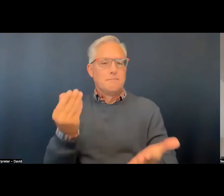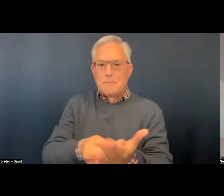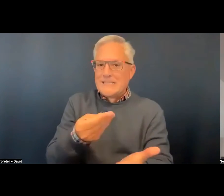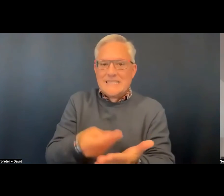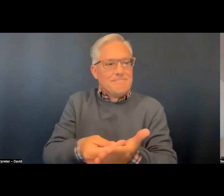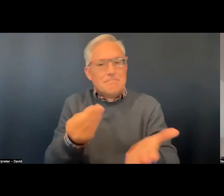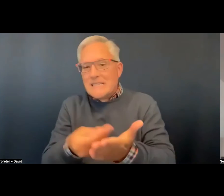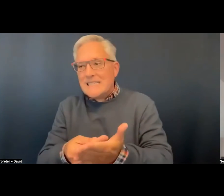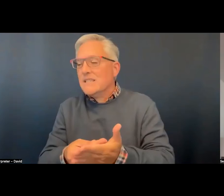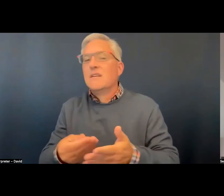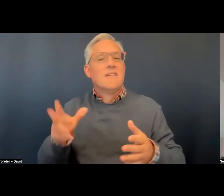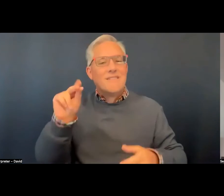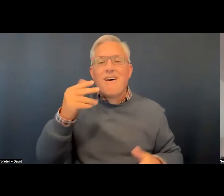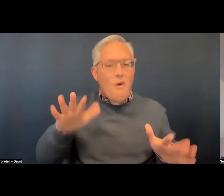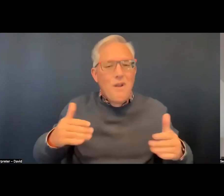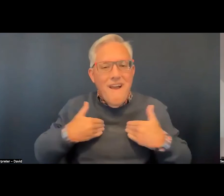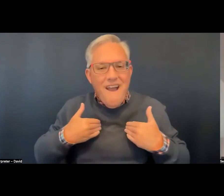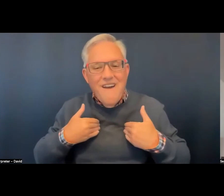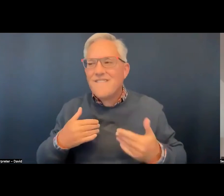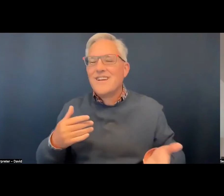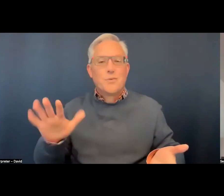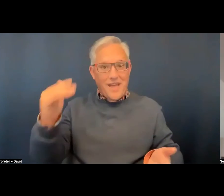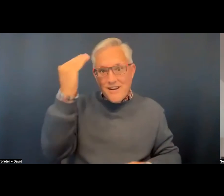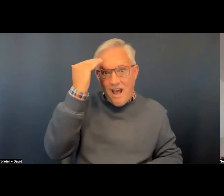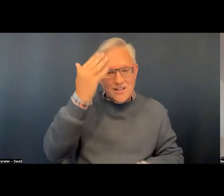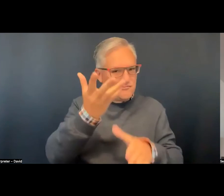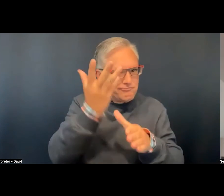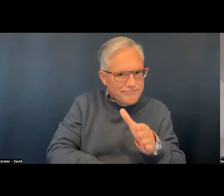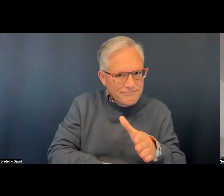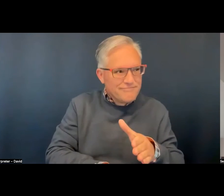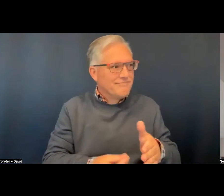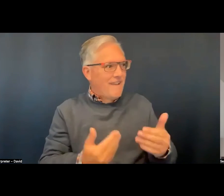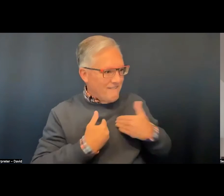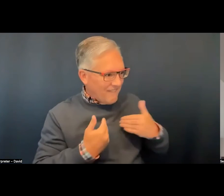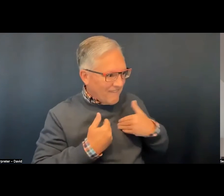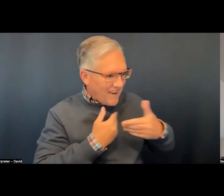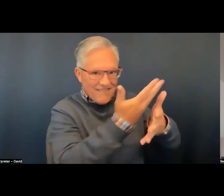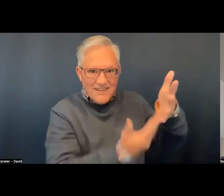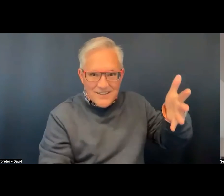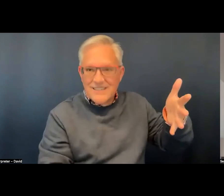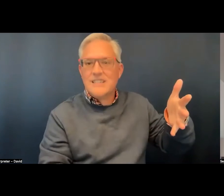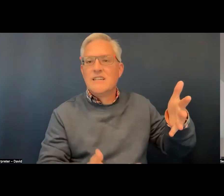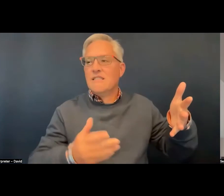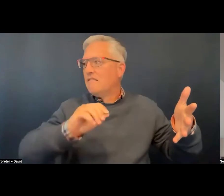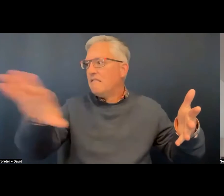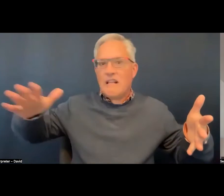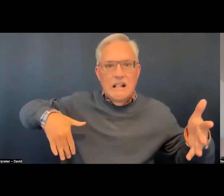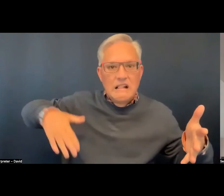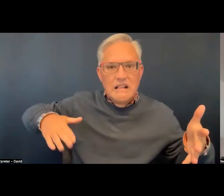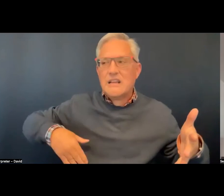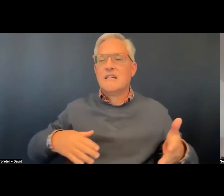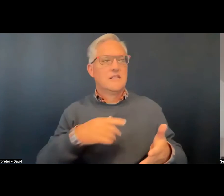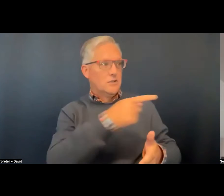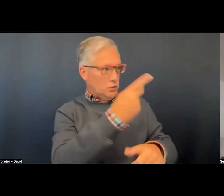this knowledge gap existed and that the materials we made were regularly single use, where they would ideally be used again and again for multiple